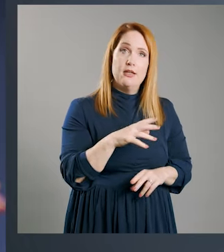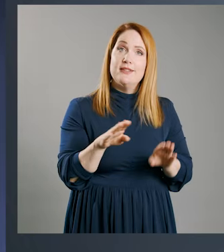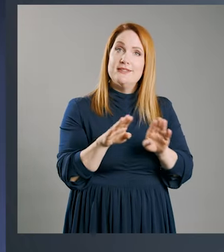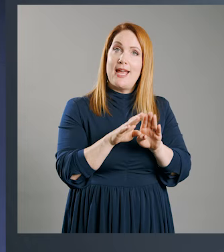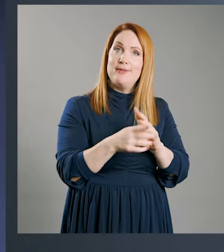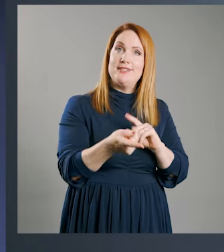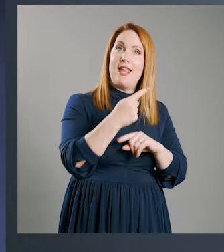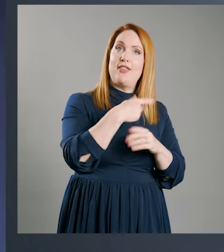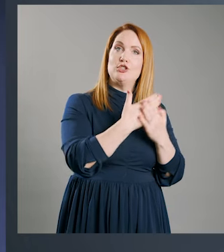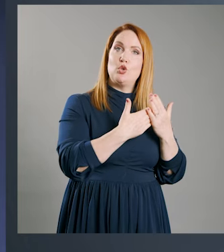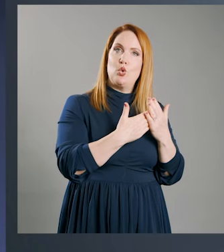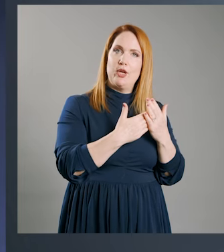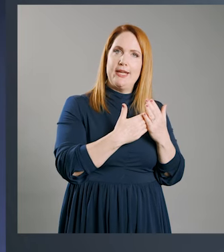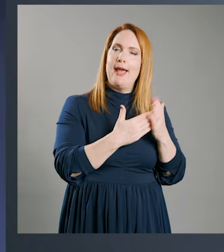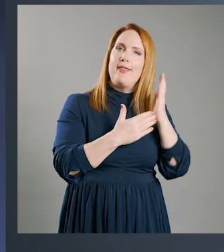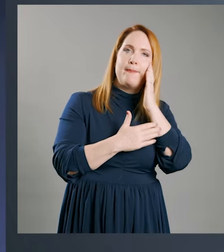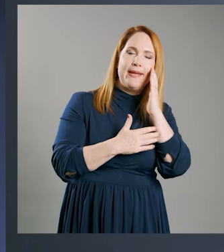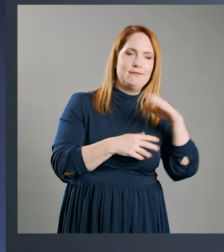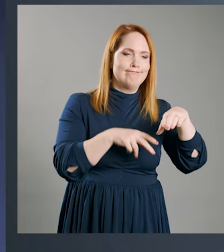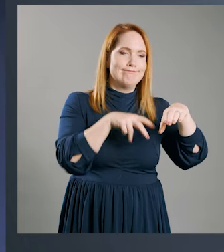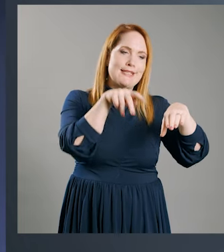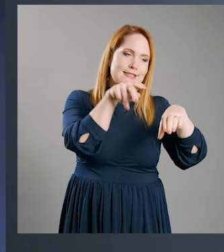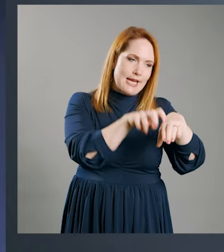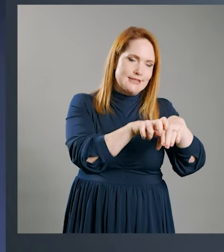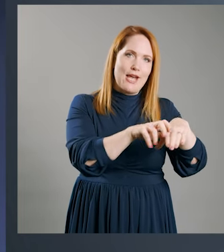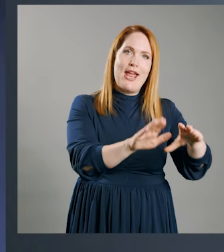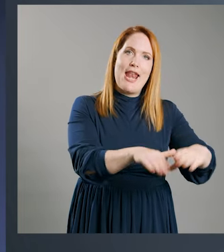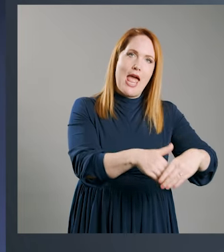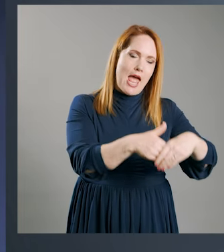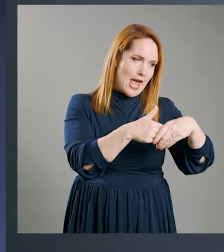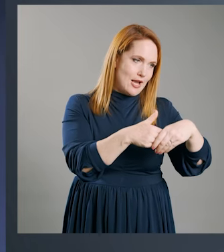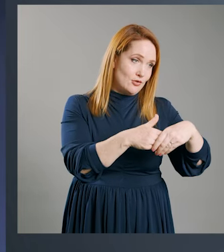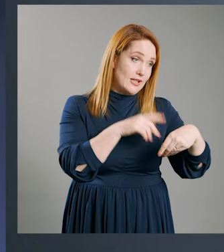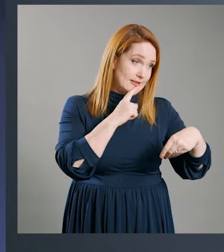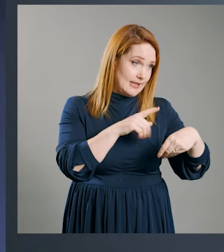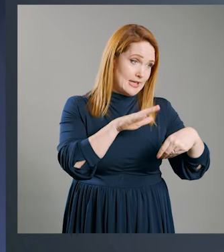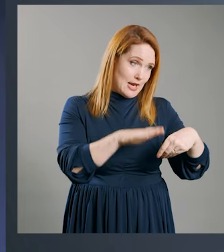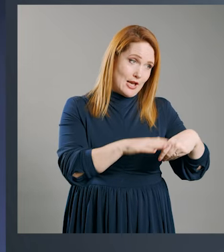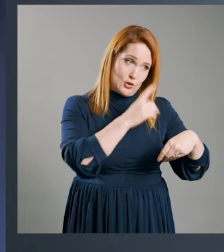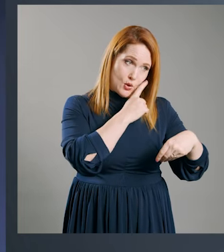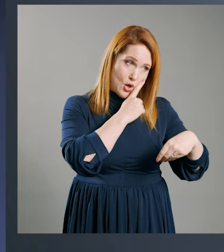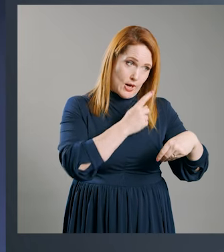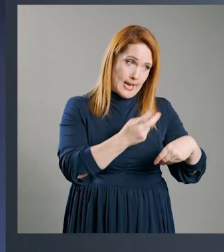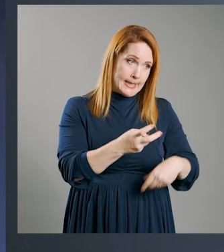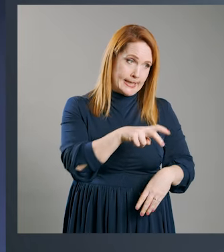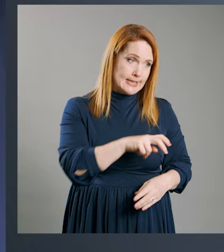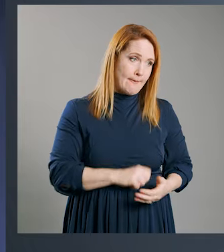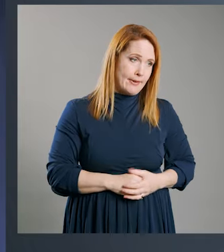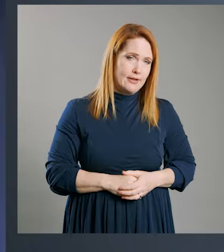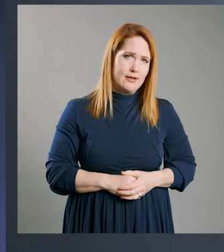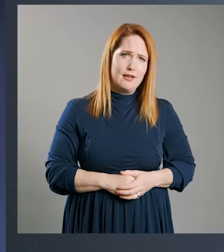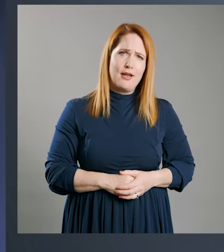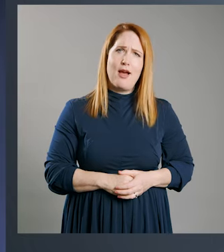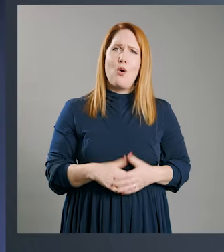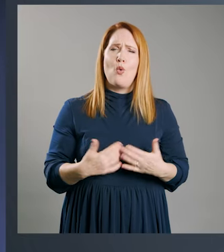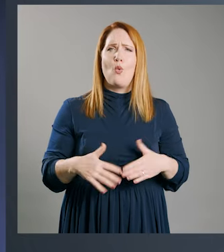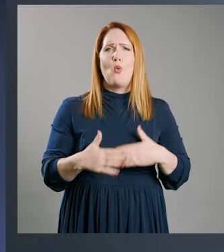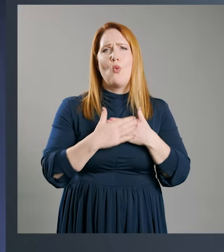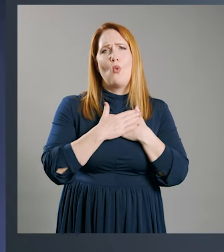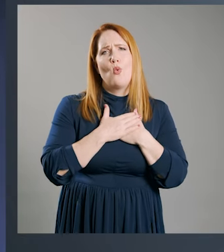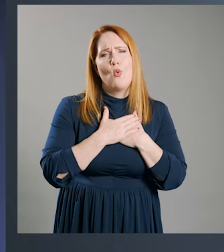mother-in-law, he sat down next to her on the bed and he took her hand. He said, "Little girl, get up." How